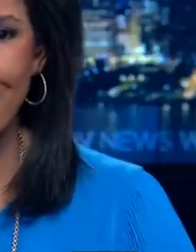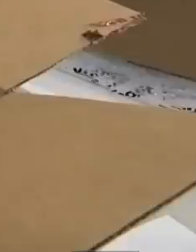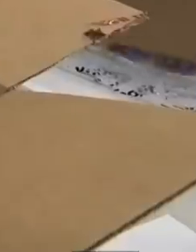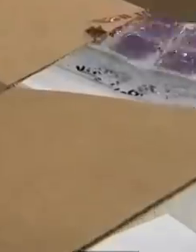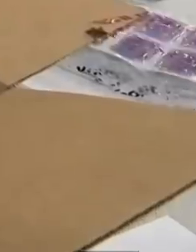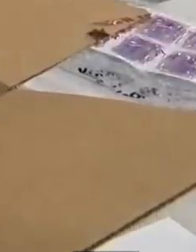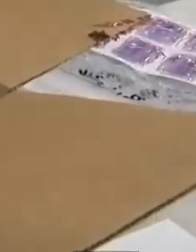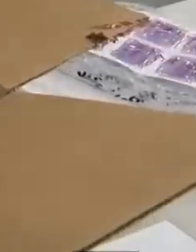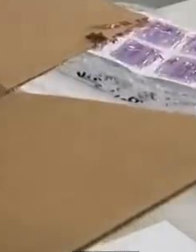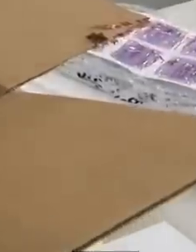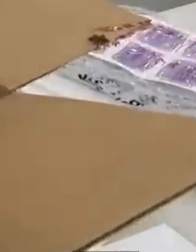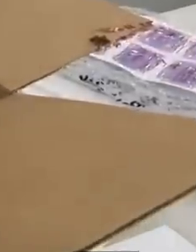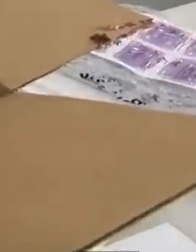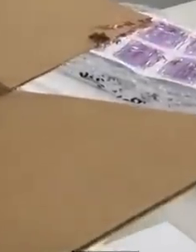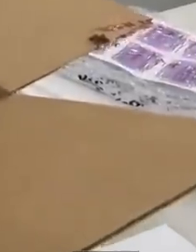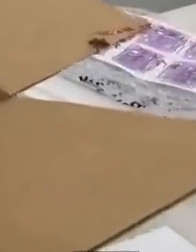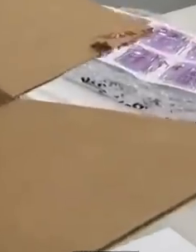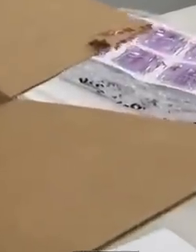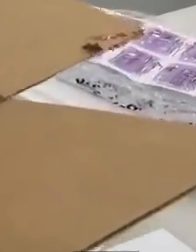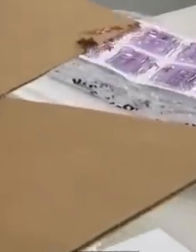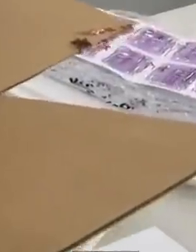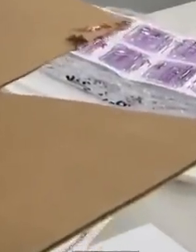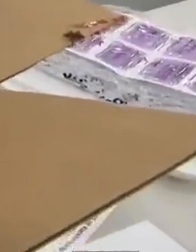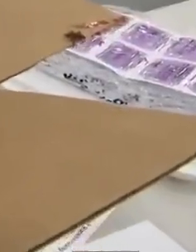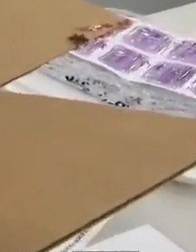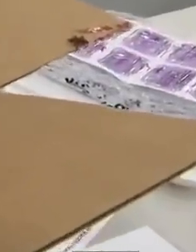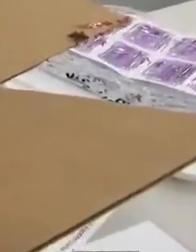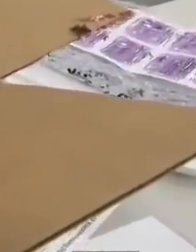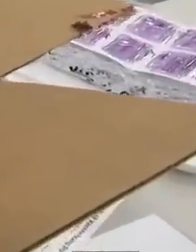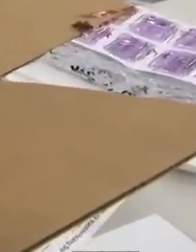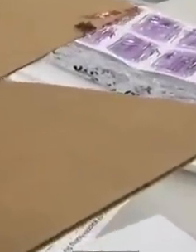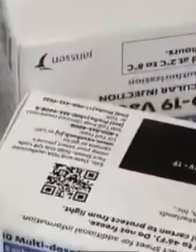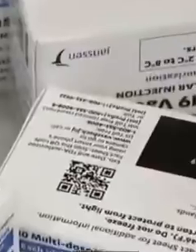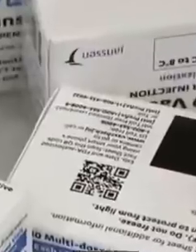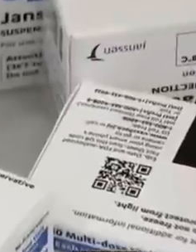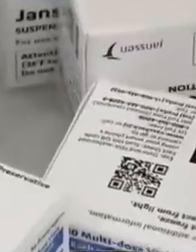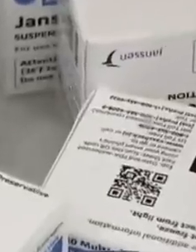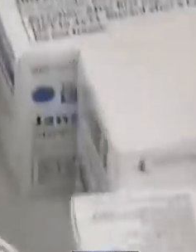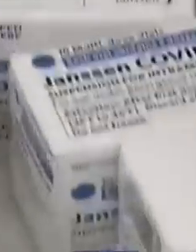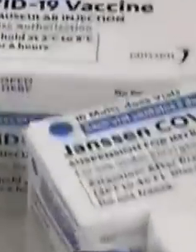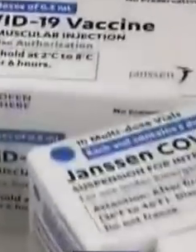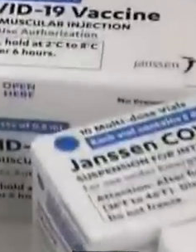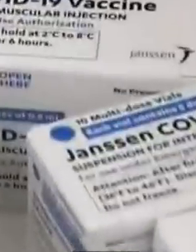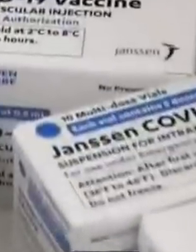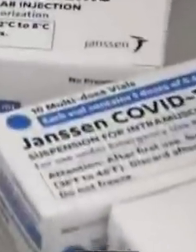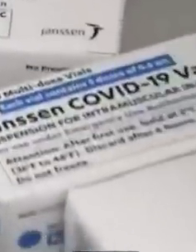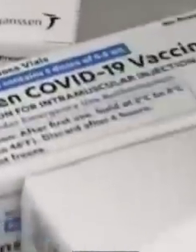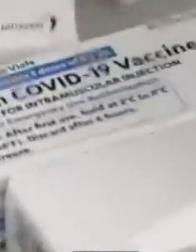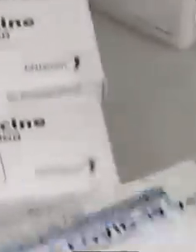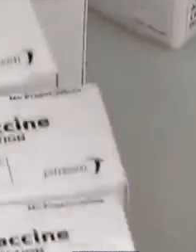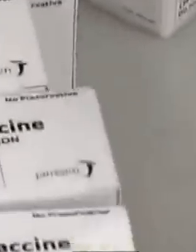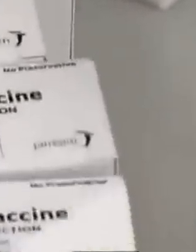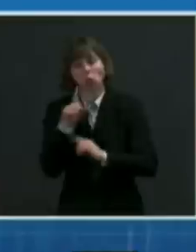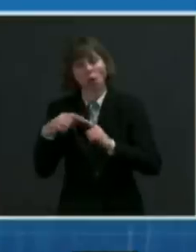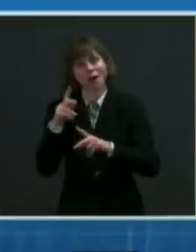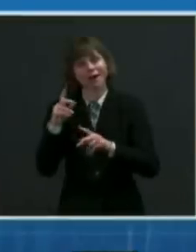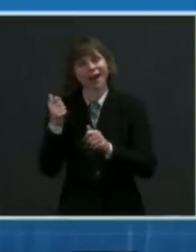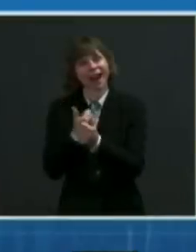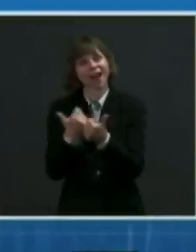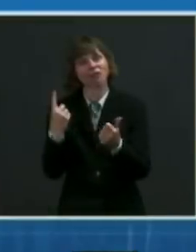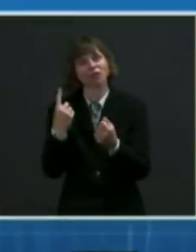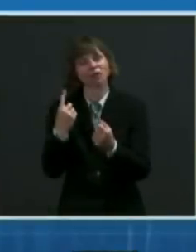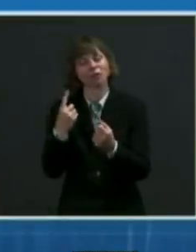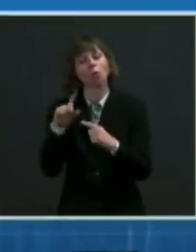too. More vaccine is coming, and now so are more people to do the vaccinating. The administration is expanding